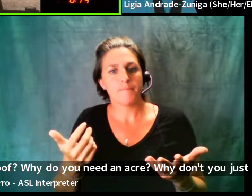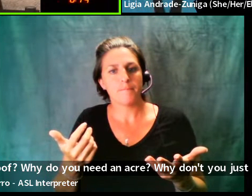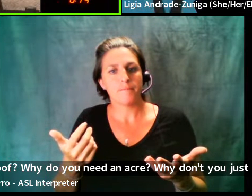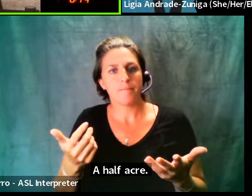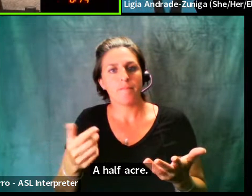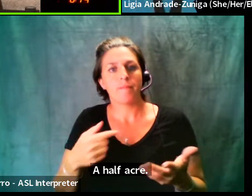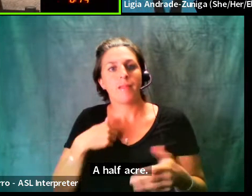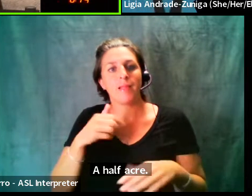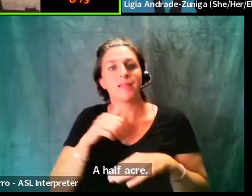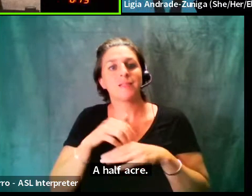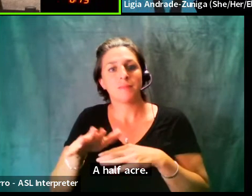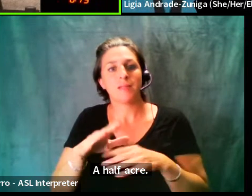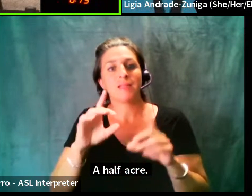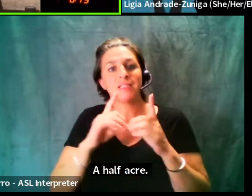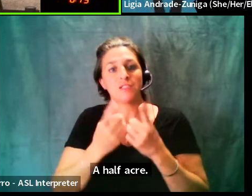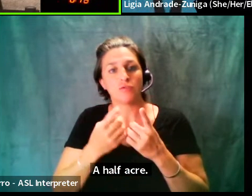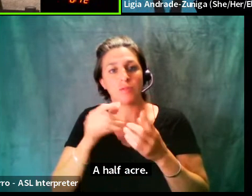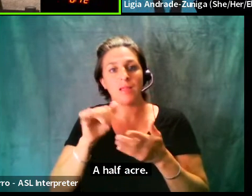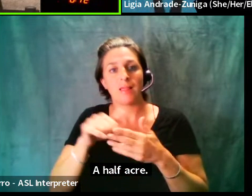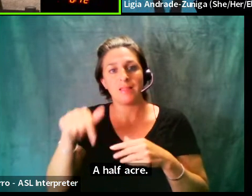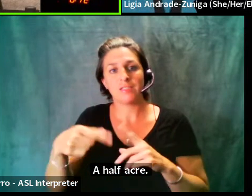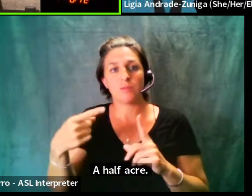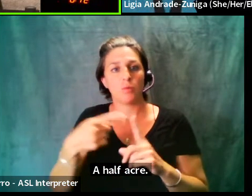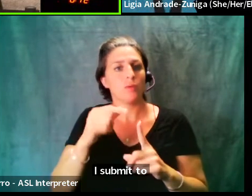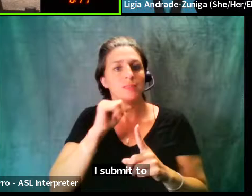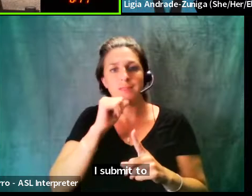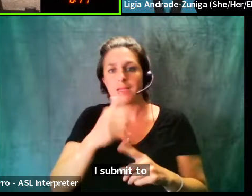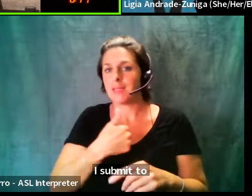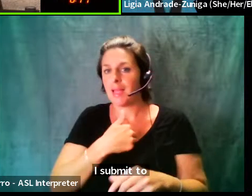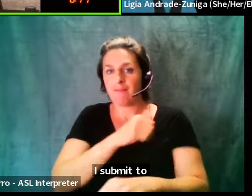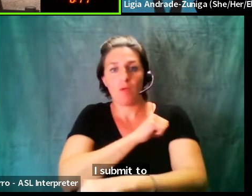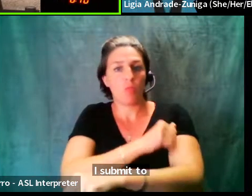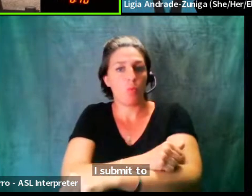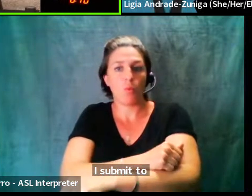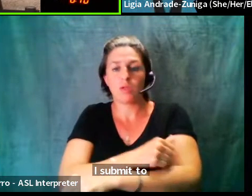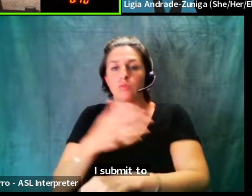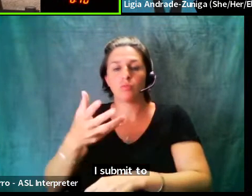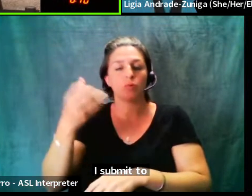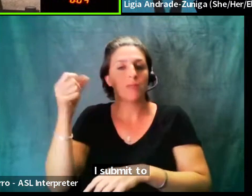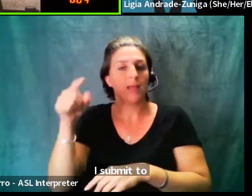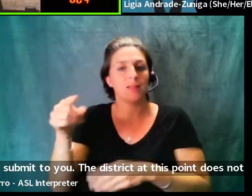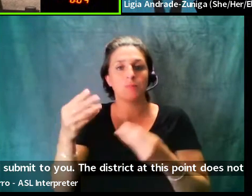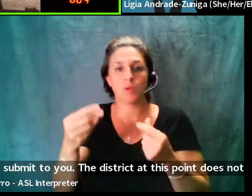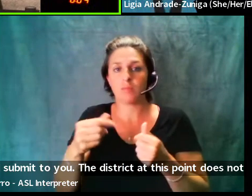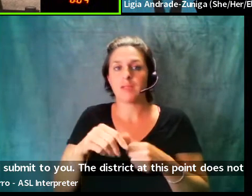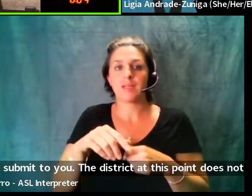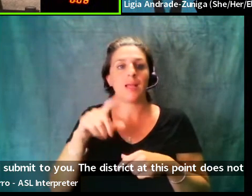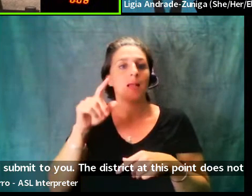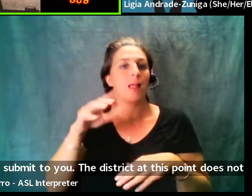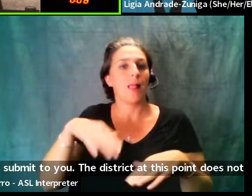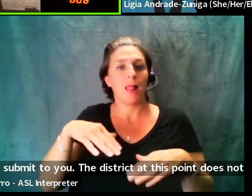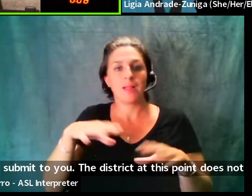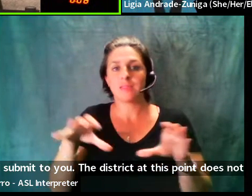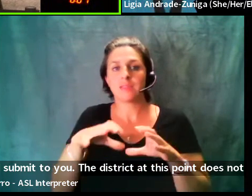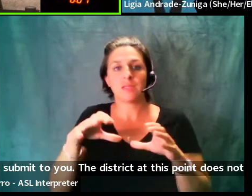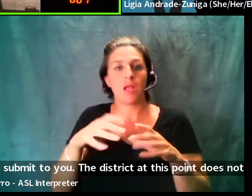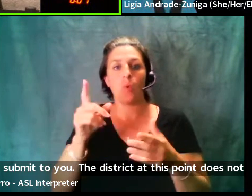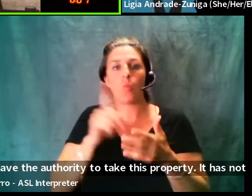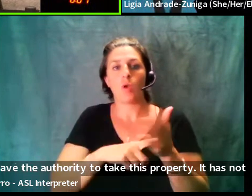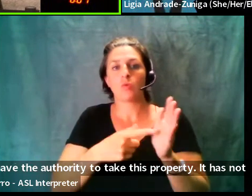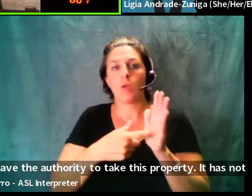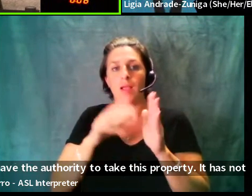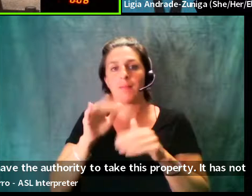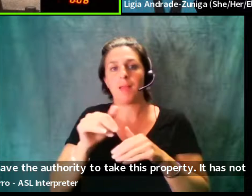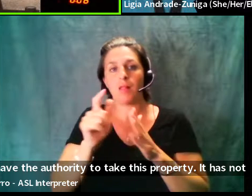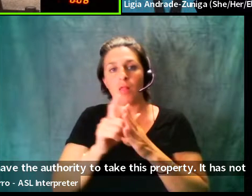I submit to you, the district at this point does not have the authority to take this property. It has not done what is required by the law. And if you